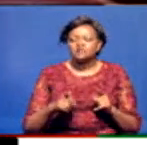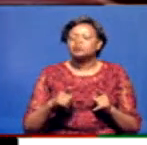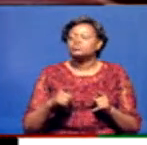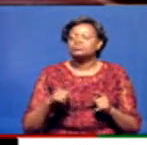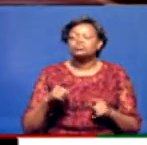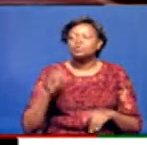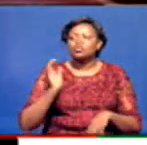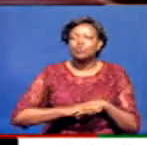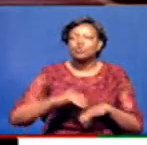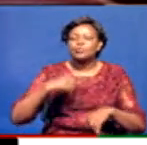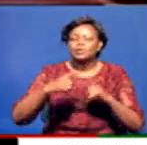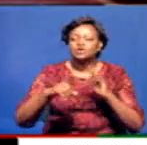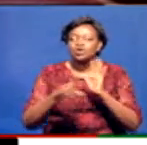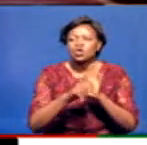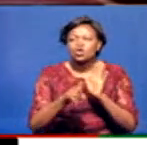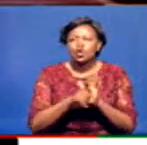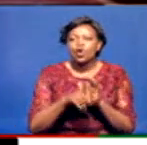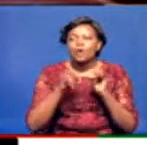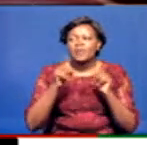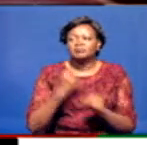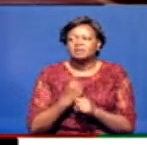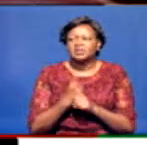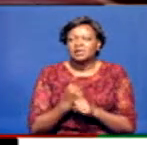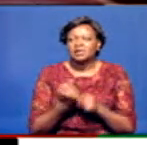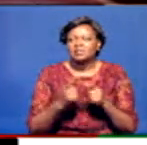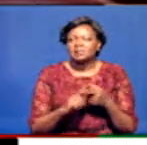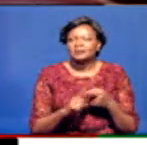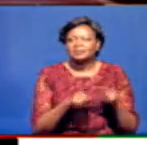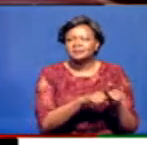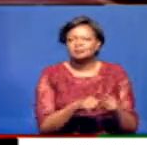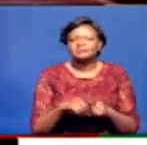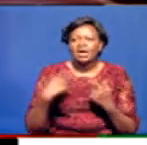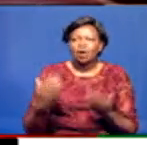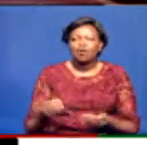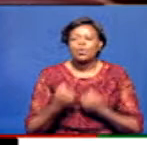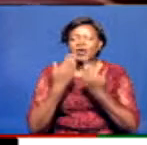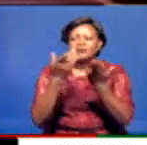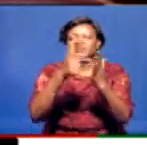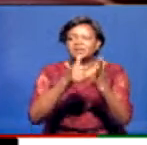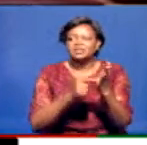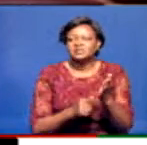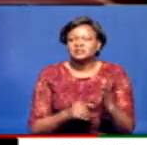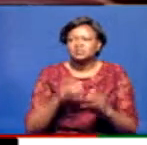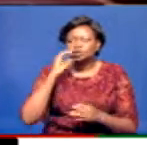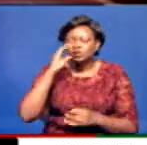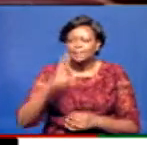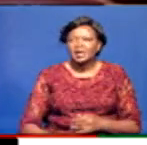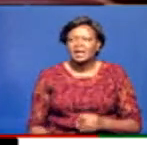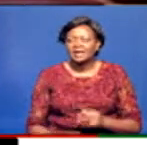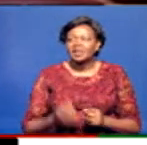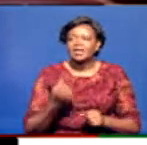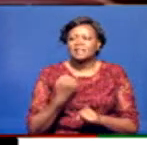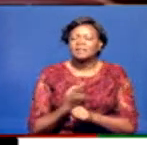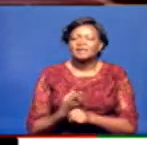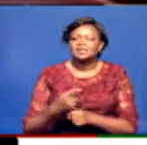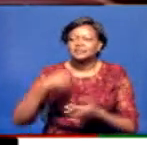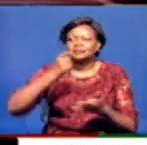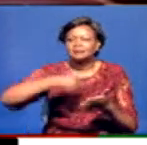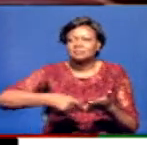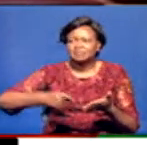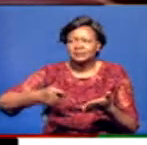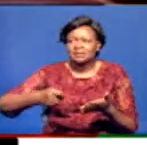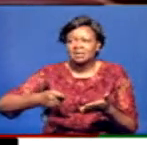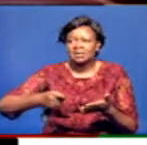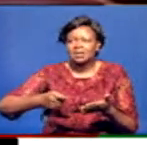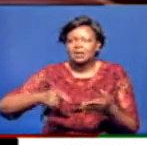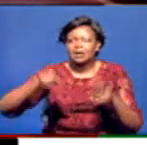law that even the Speaker, even how we submit the list to the Speaker, the minutes, the signatures